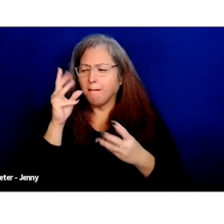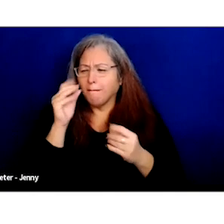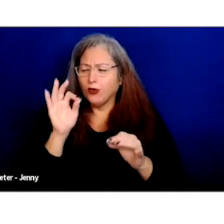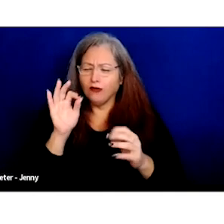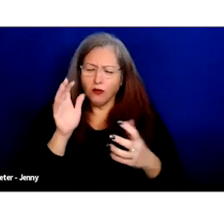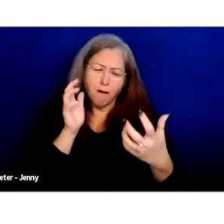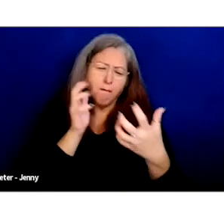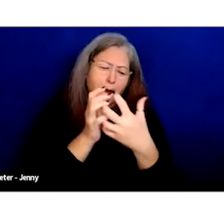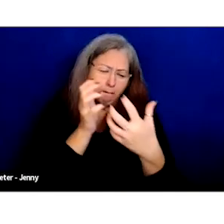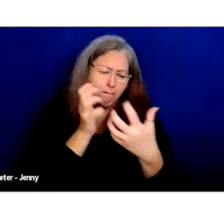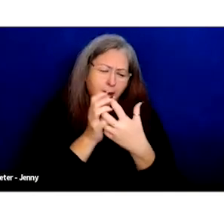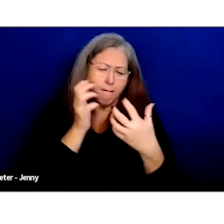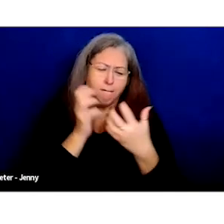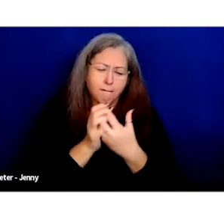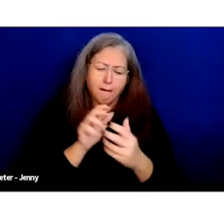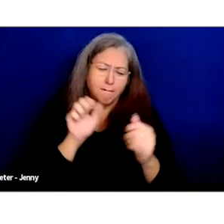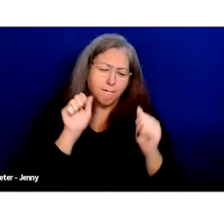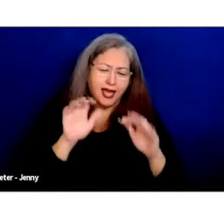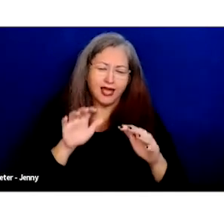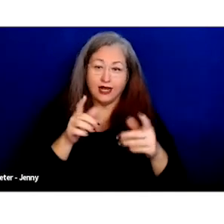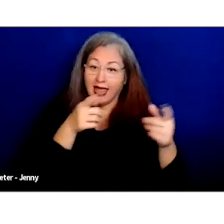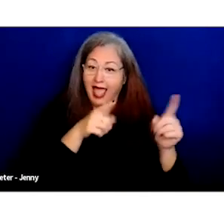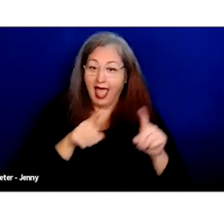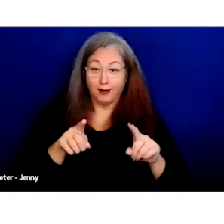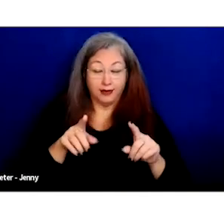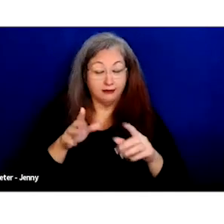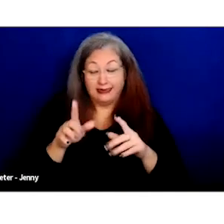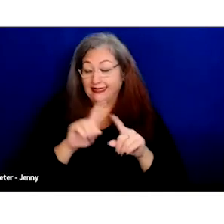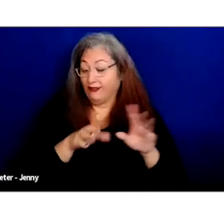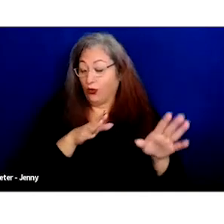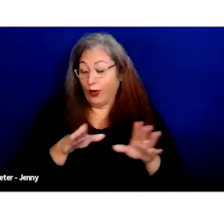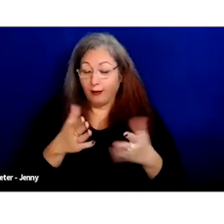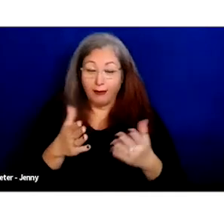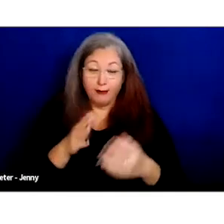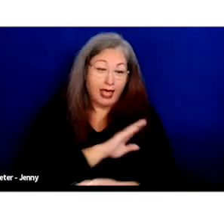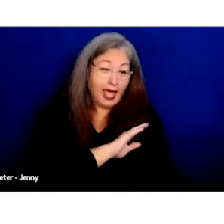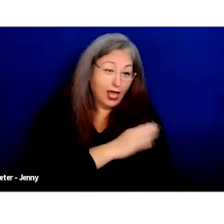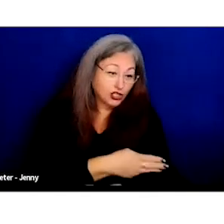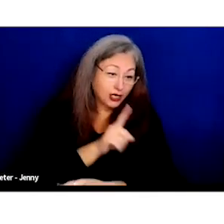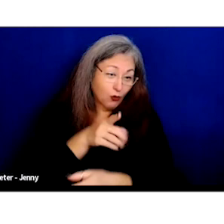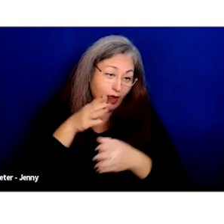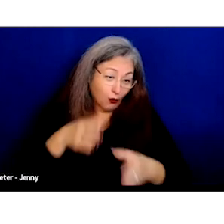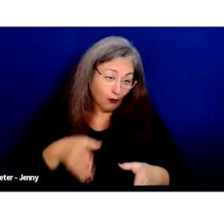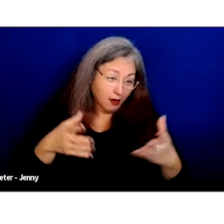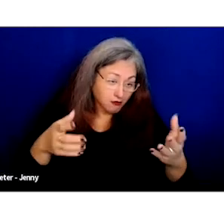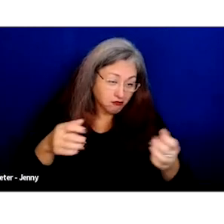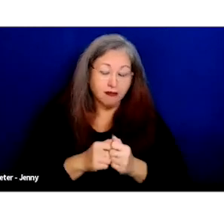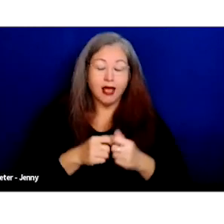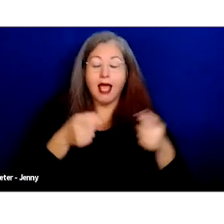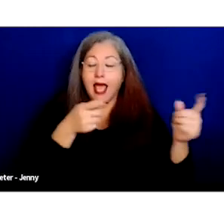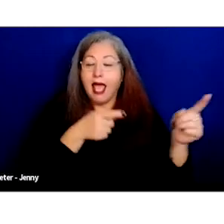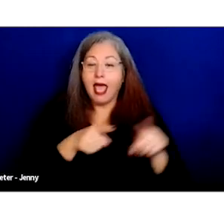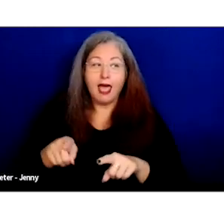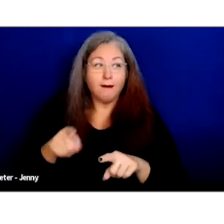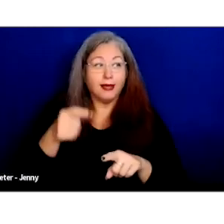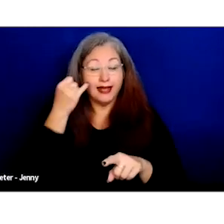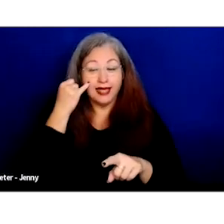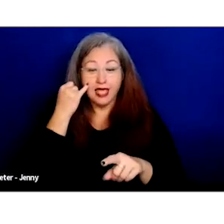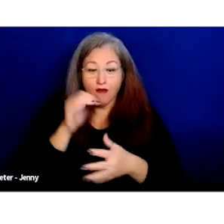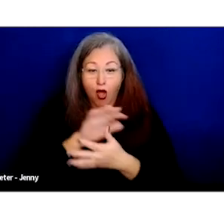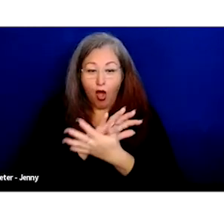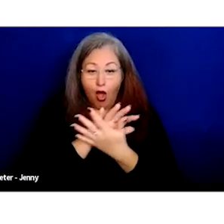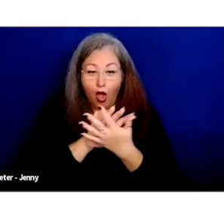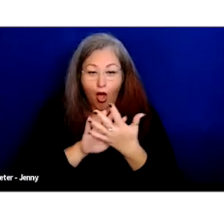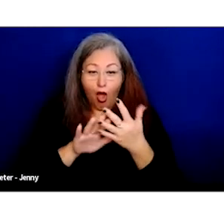synchronicities happen. The many ways that they happen energetically, this is one way, right? Happen when all of that is in